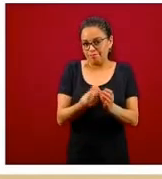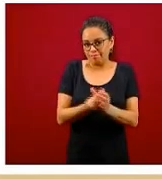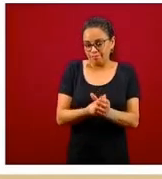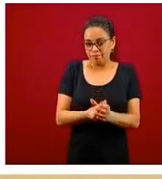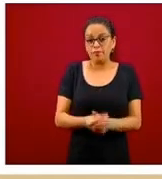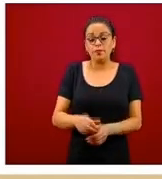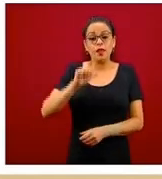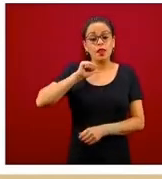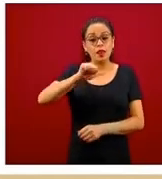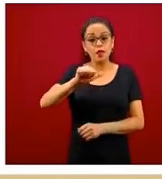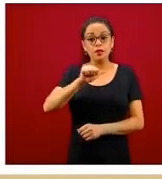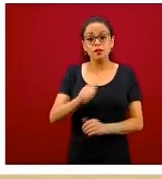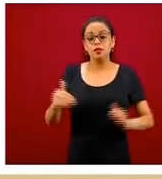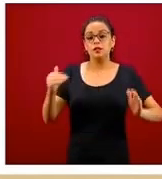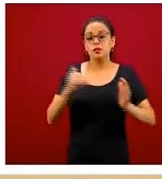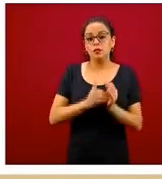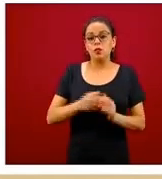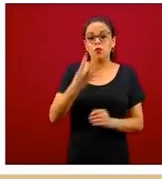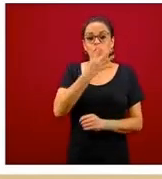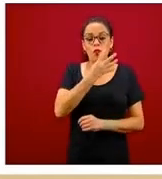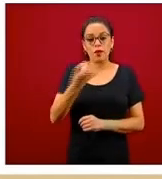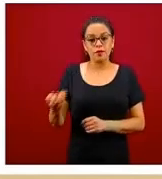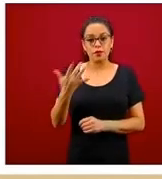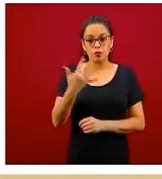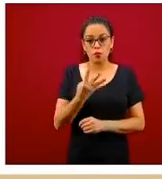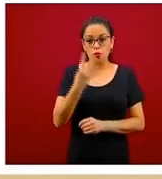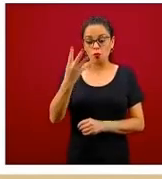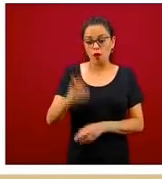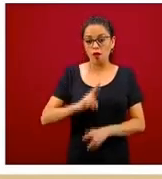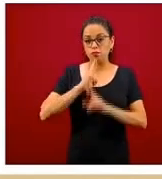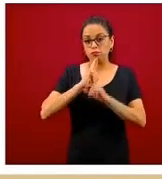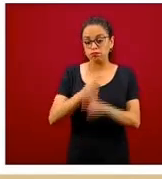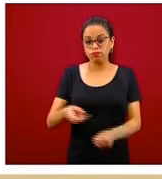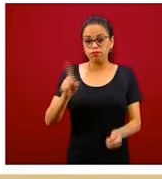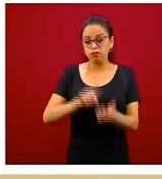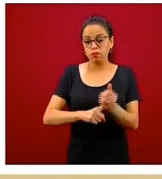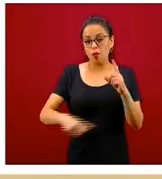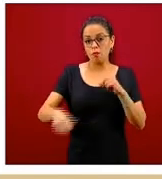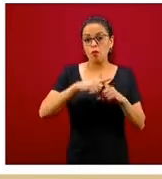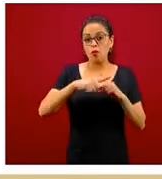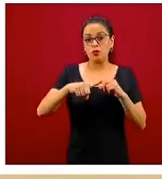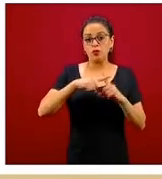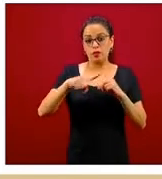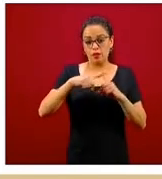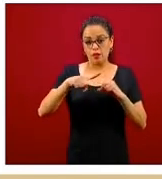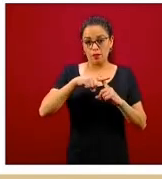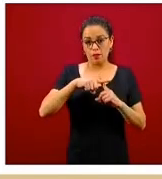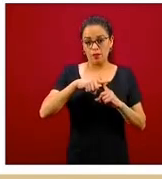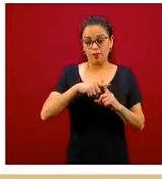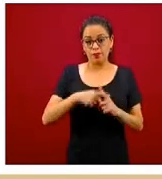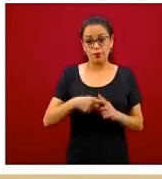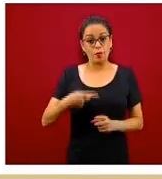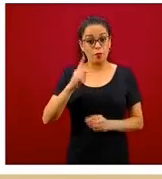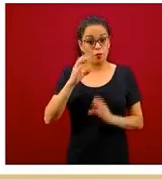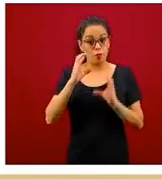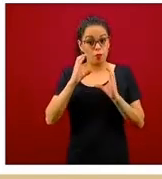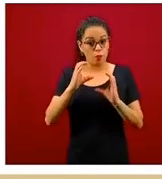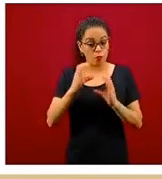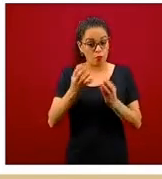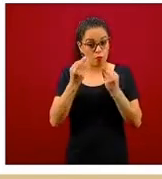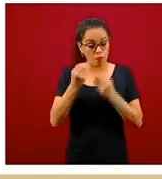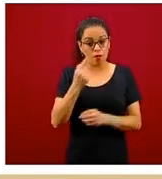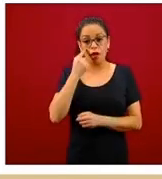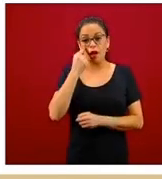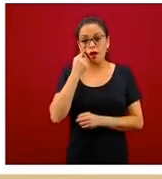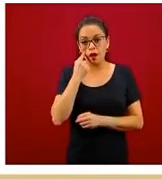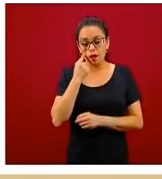after the corresponding process, receiving 16,500 650 positive cases from